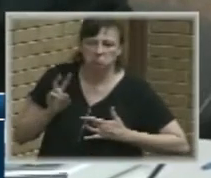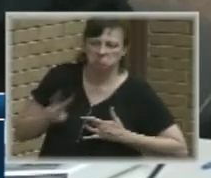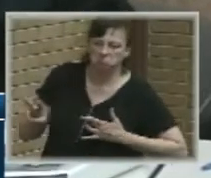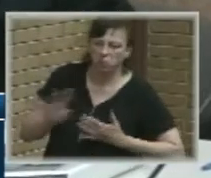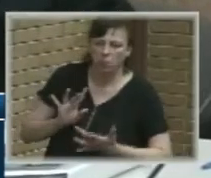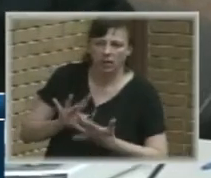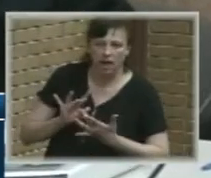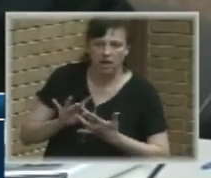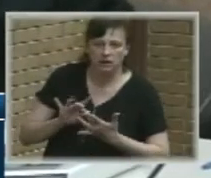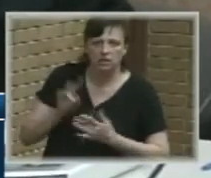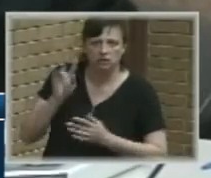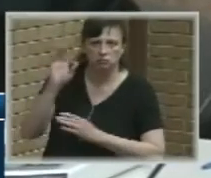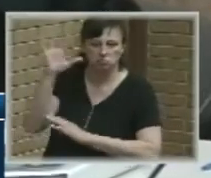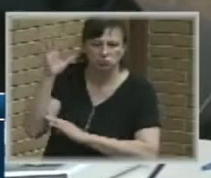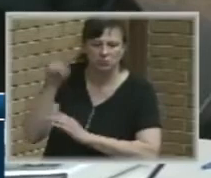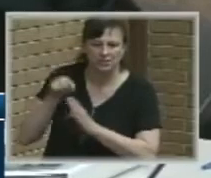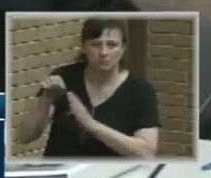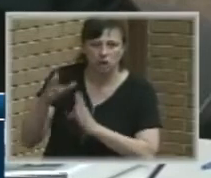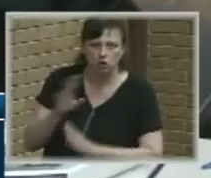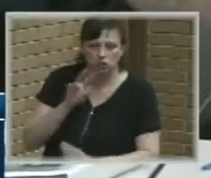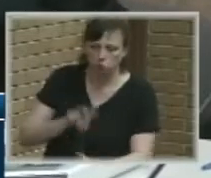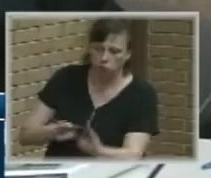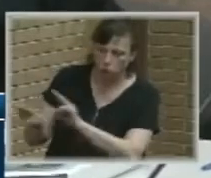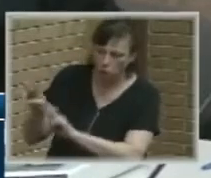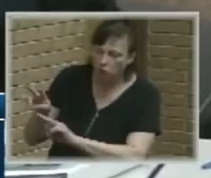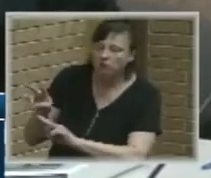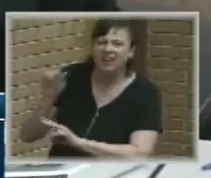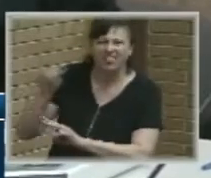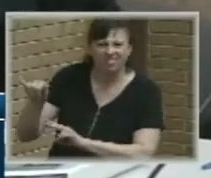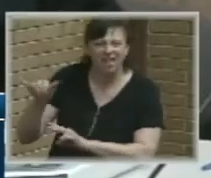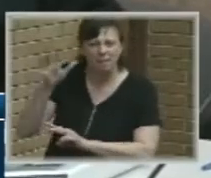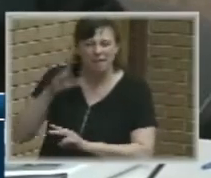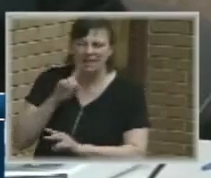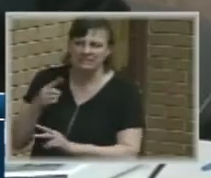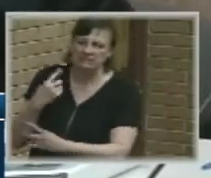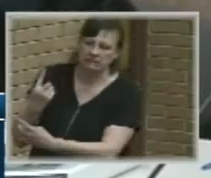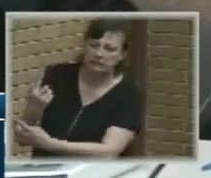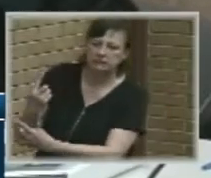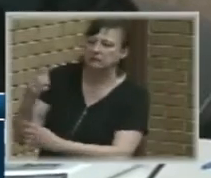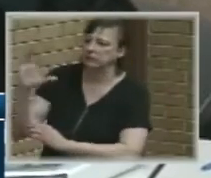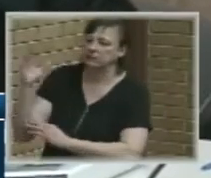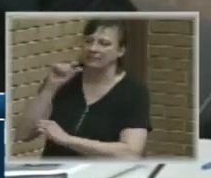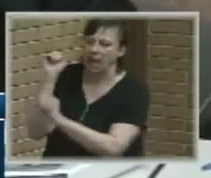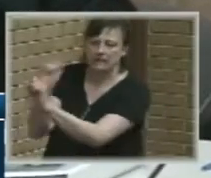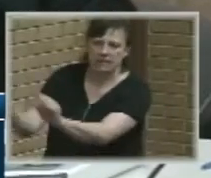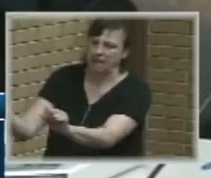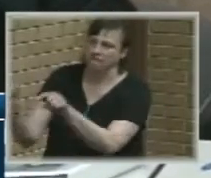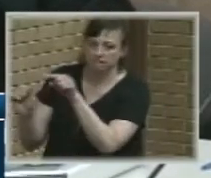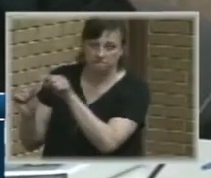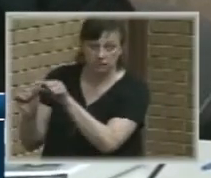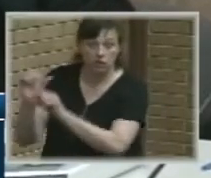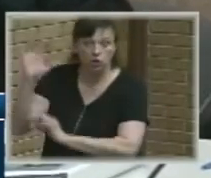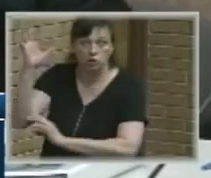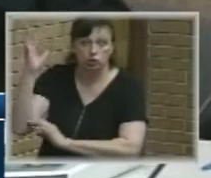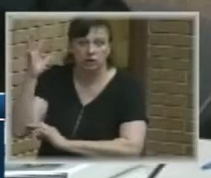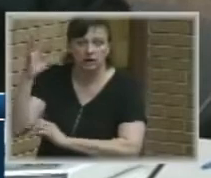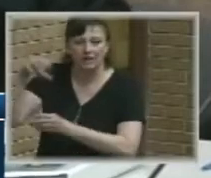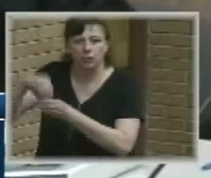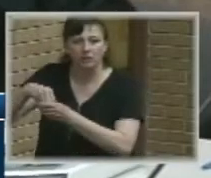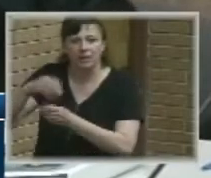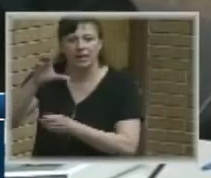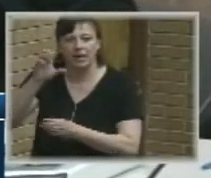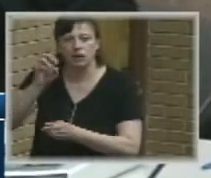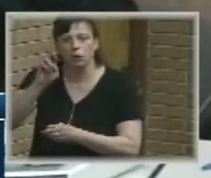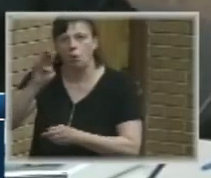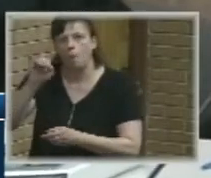contacted an arborist to take a look at the tree. The arborist concluded that the tree was unsafe. This tree is located within Corbett Glen Park.